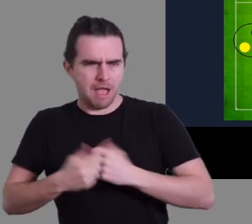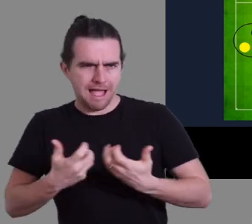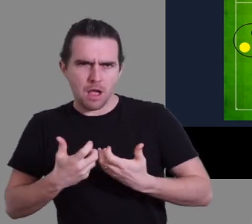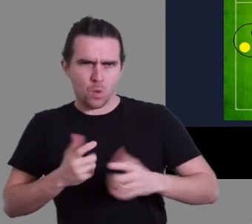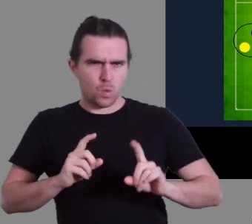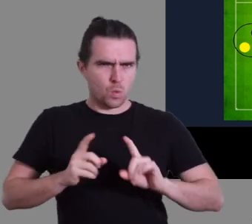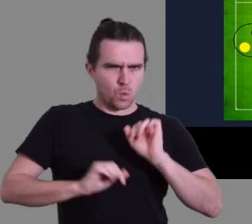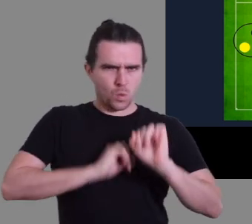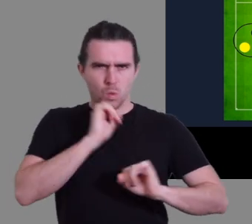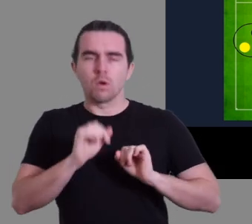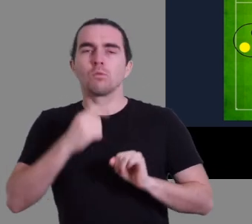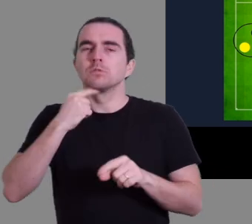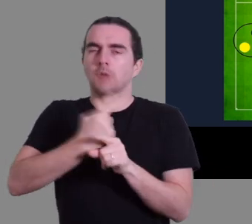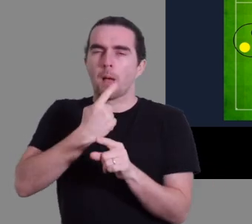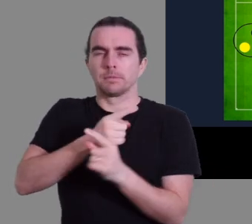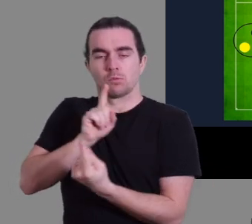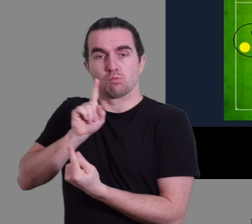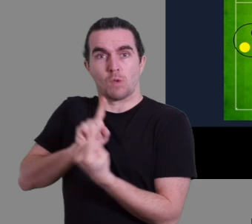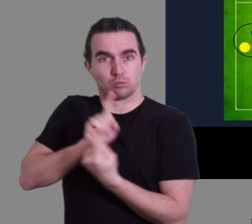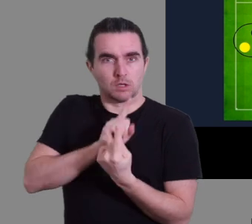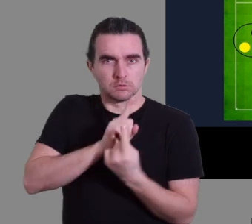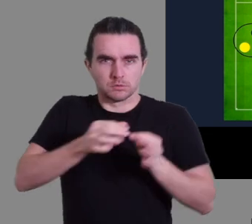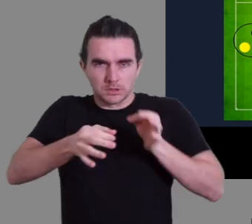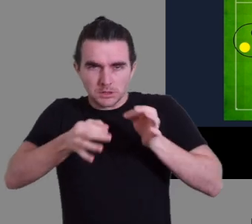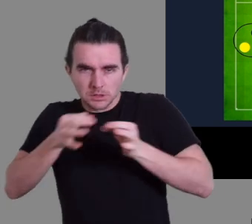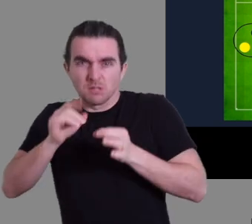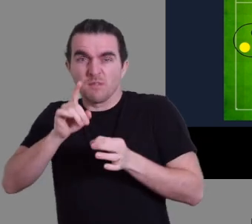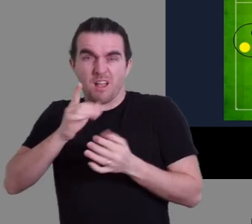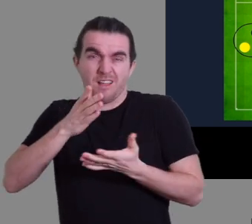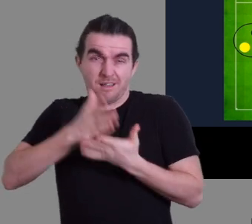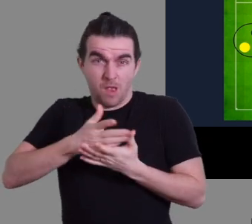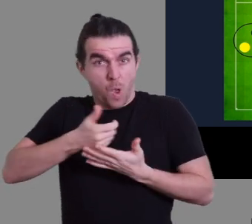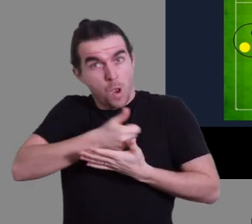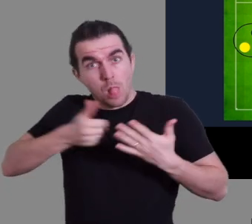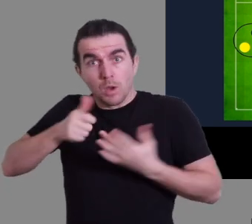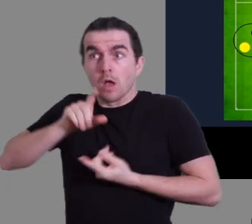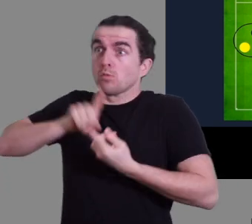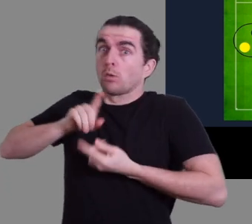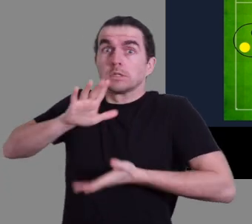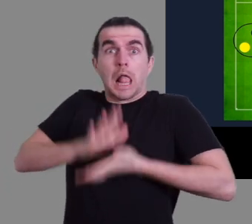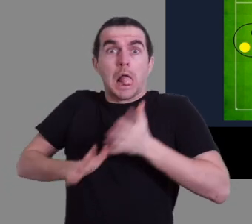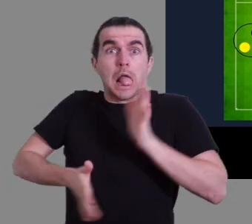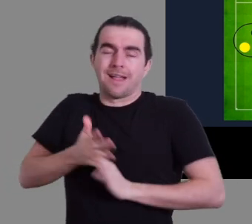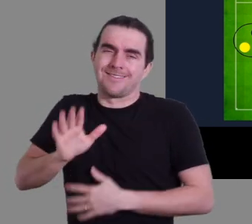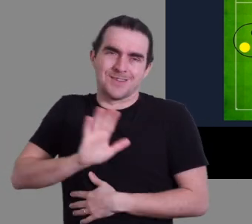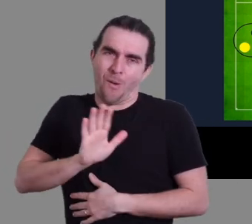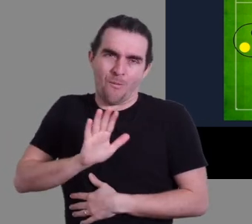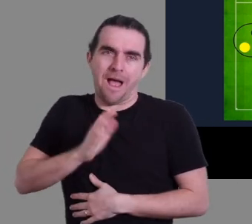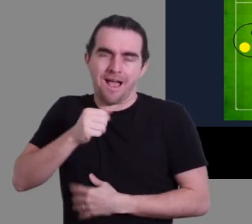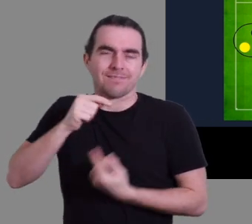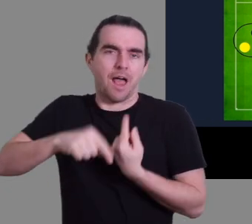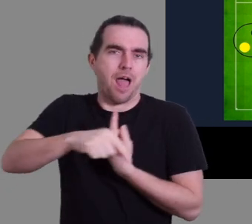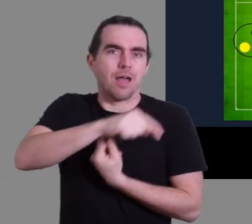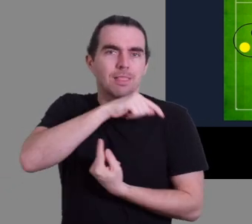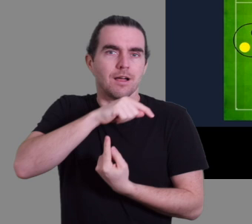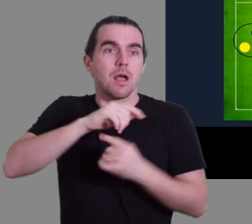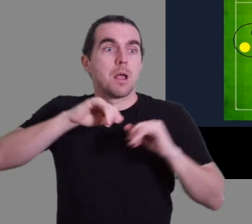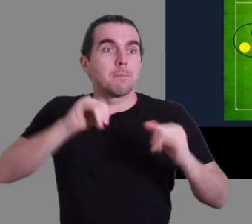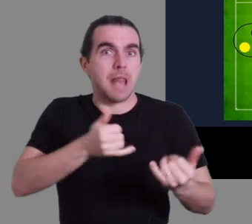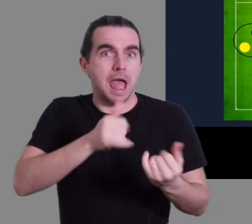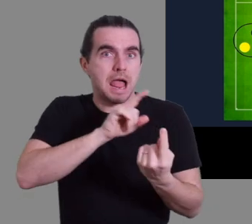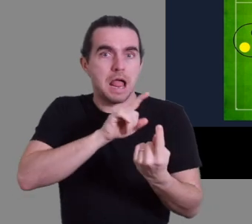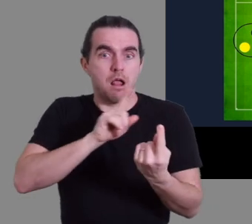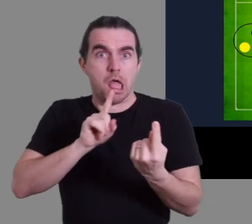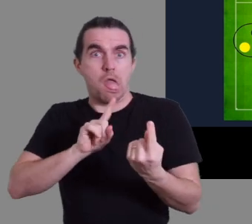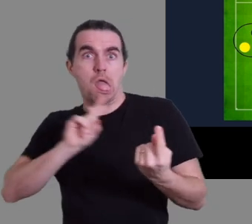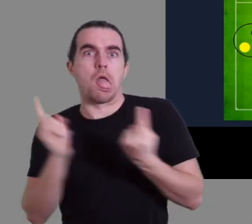course, we talk about 1v1 tactics, but in the end, it really can never be 1v1 because all the other players are having an effect on that